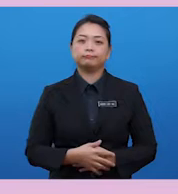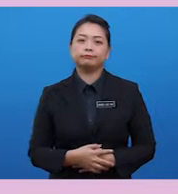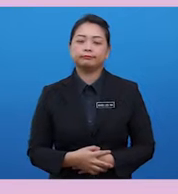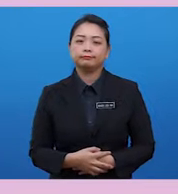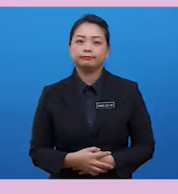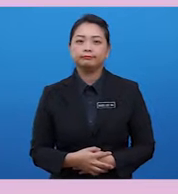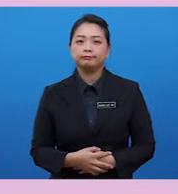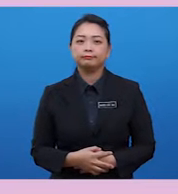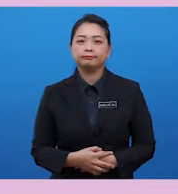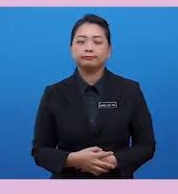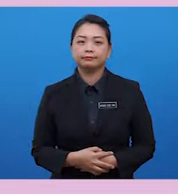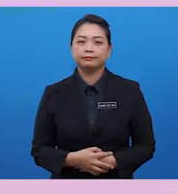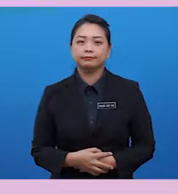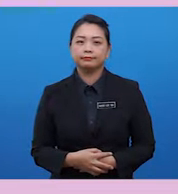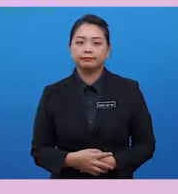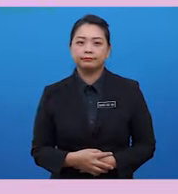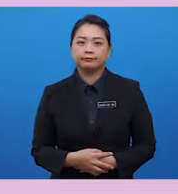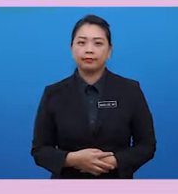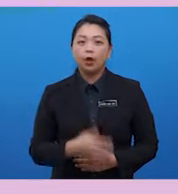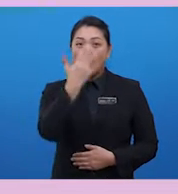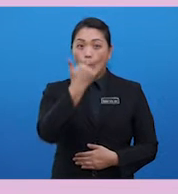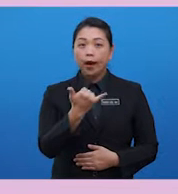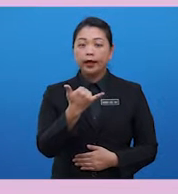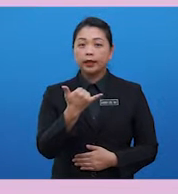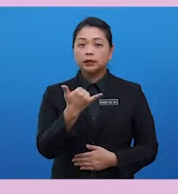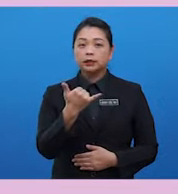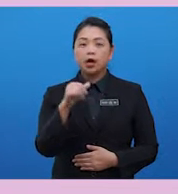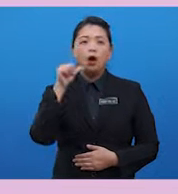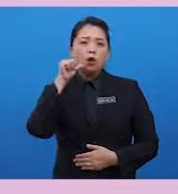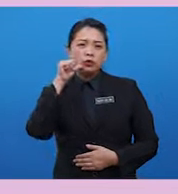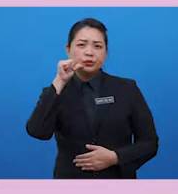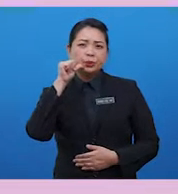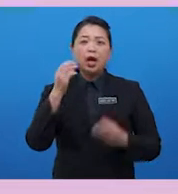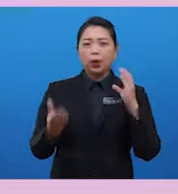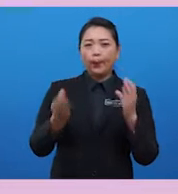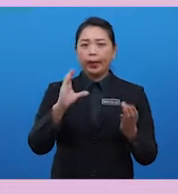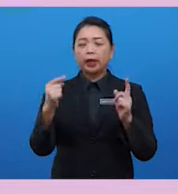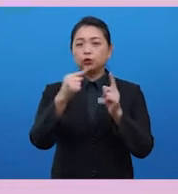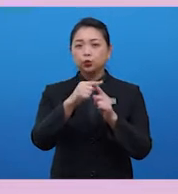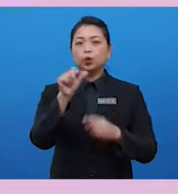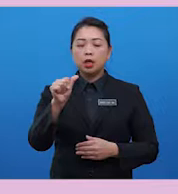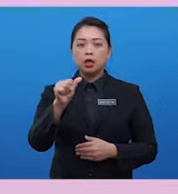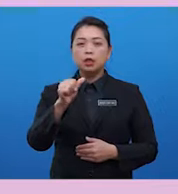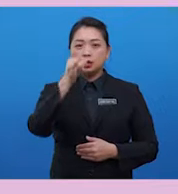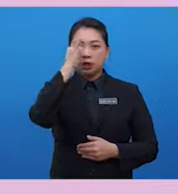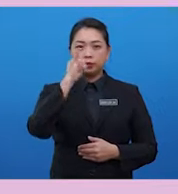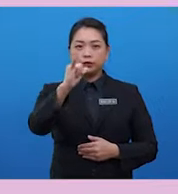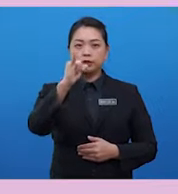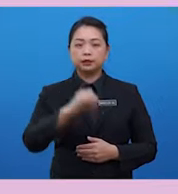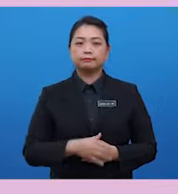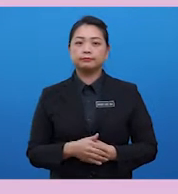appearance. Question 2. Why do you think Audrey was compared to a rhinoceros? Is it